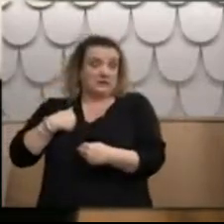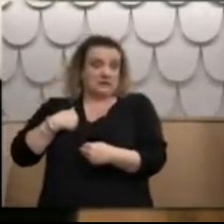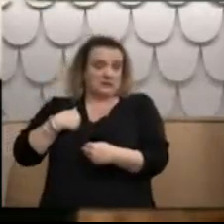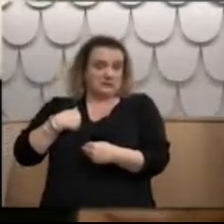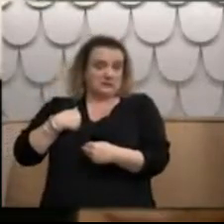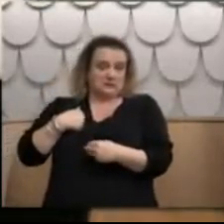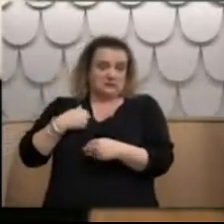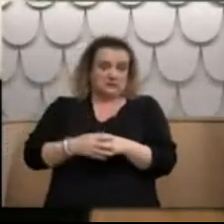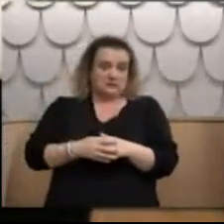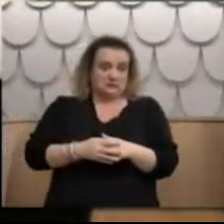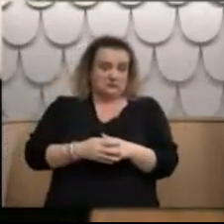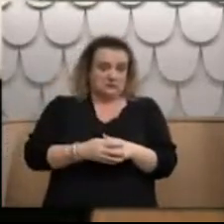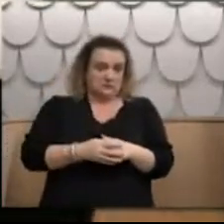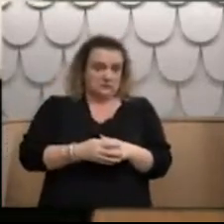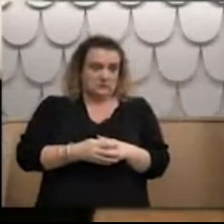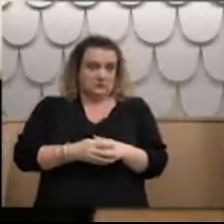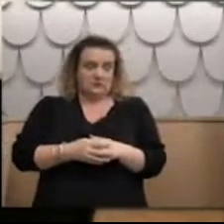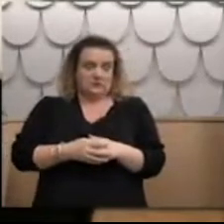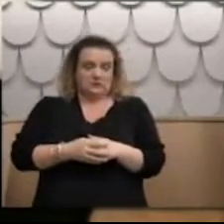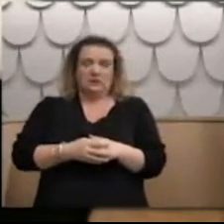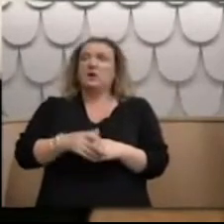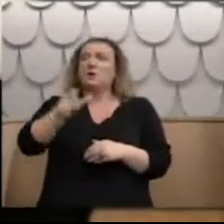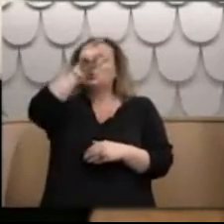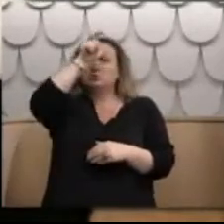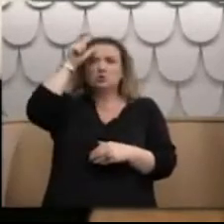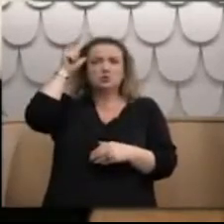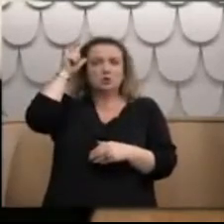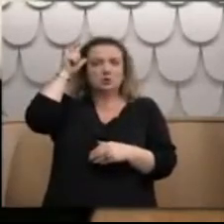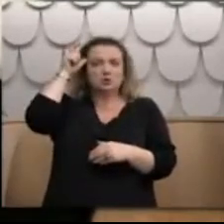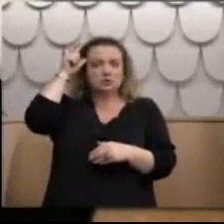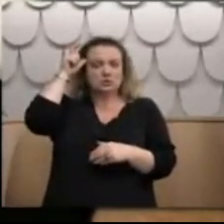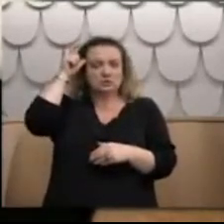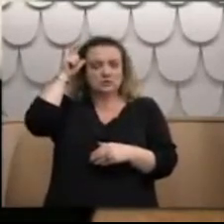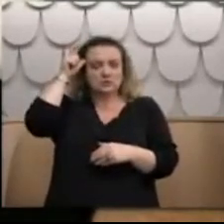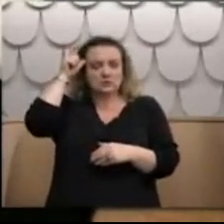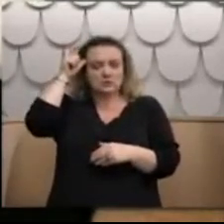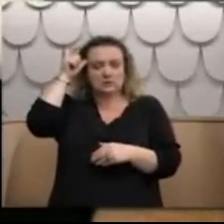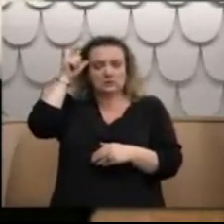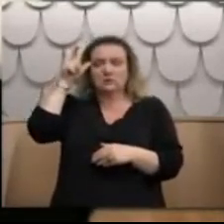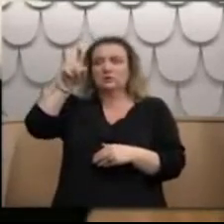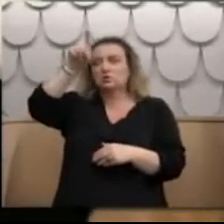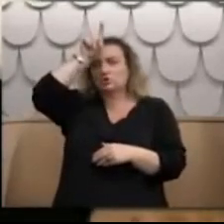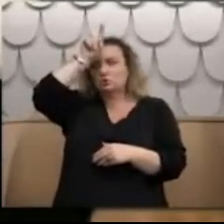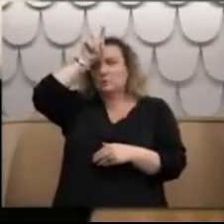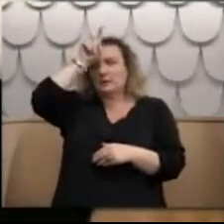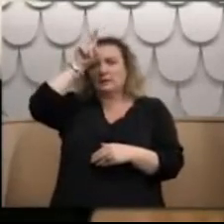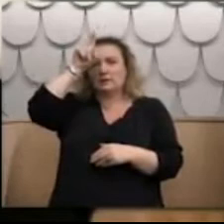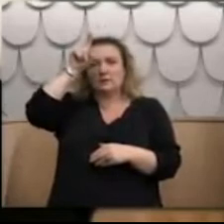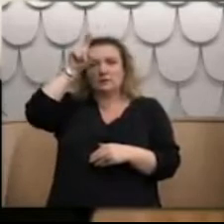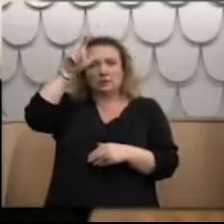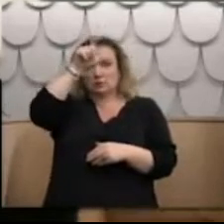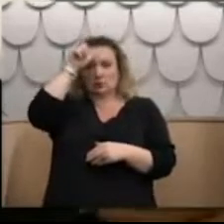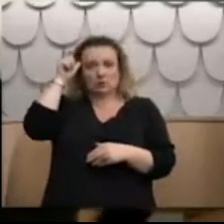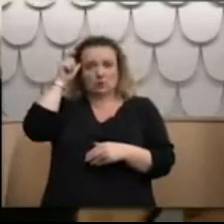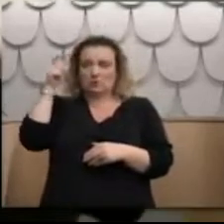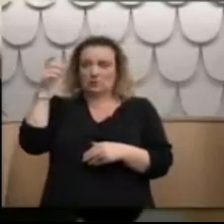Howard Lawrence. And Howard Lawrence was a nurse for Lake Alice, and well, one day he asked me to go